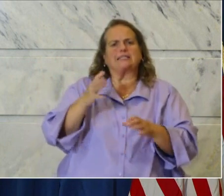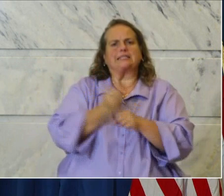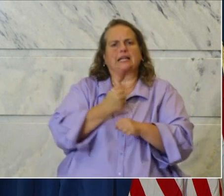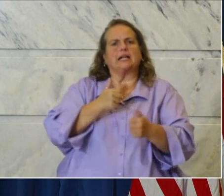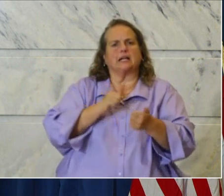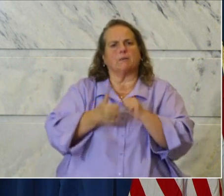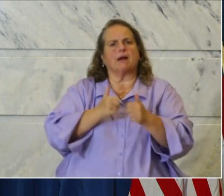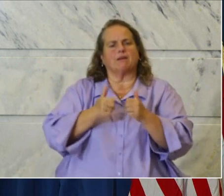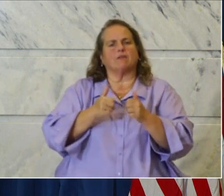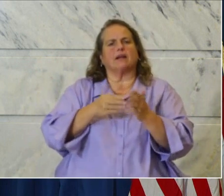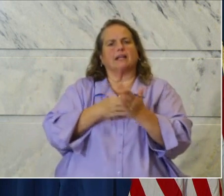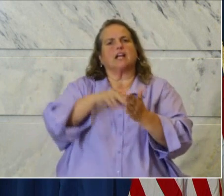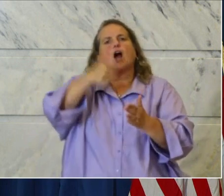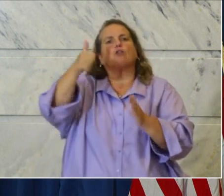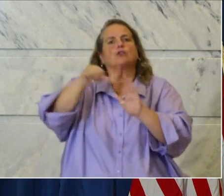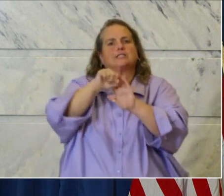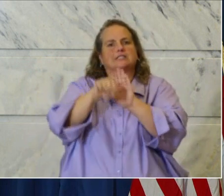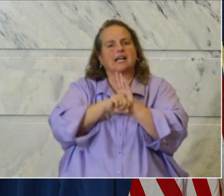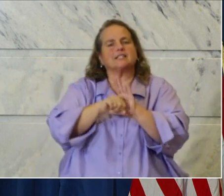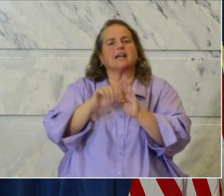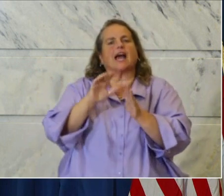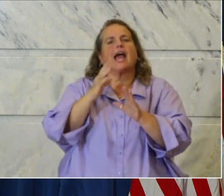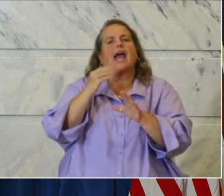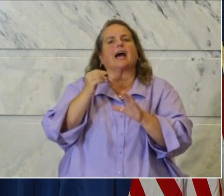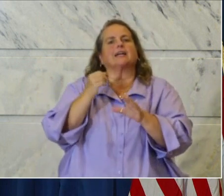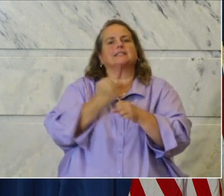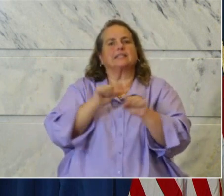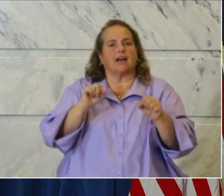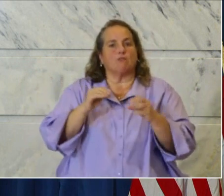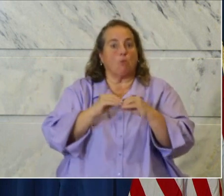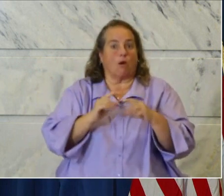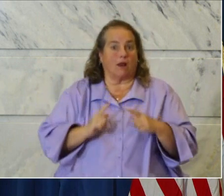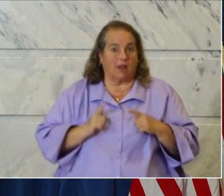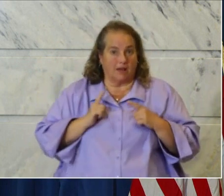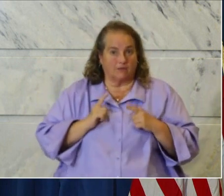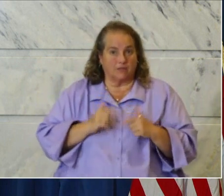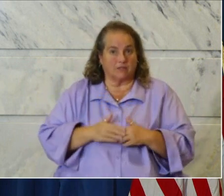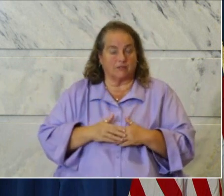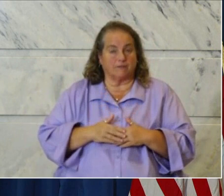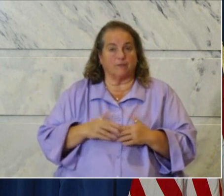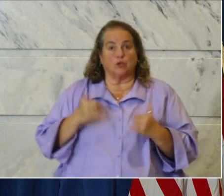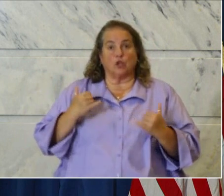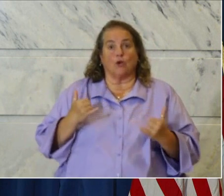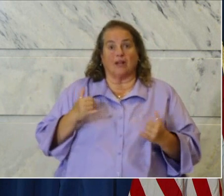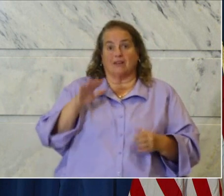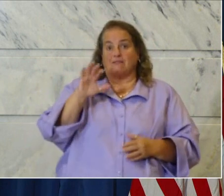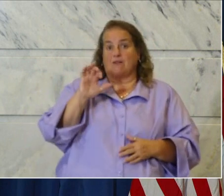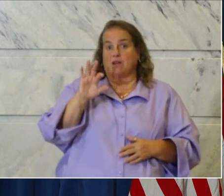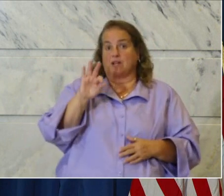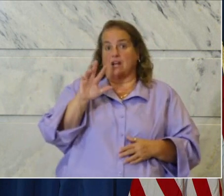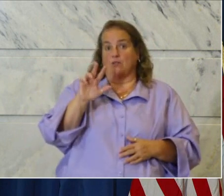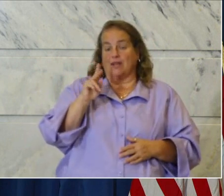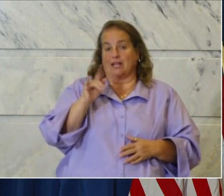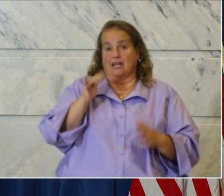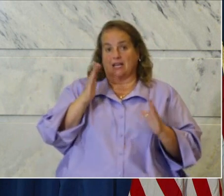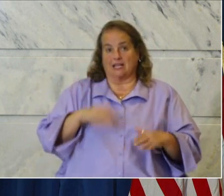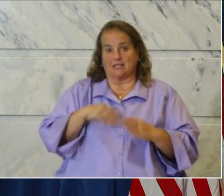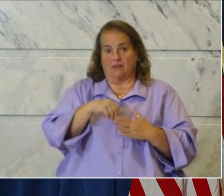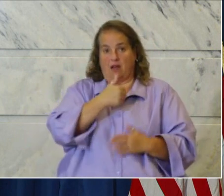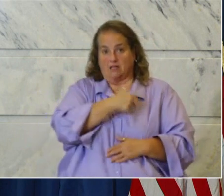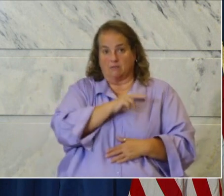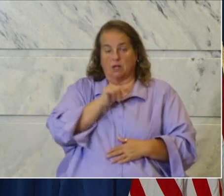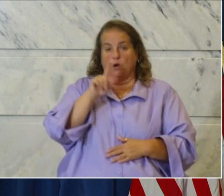states, and let's get competitive about something that saves lives. Currently, 593 Kentuckians